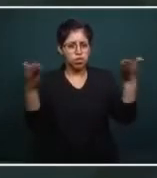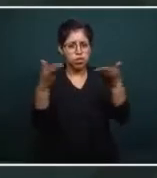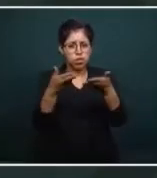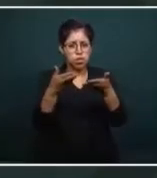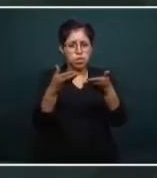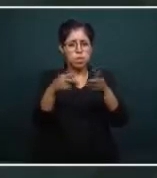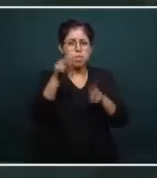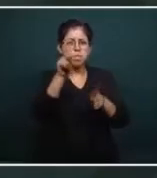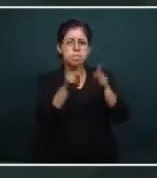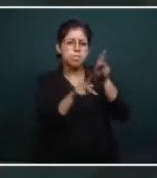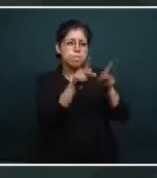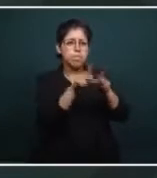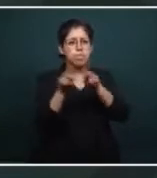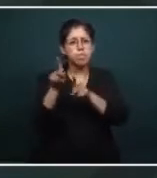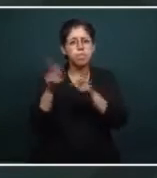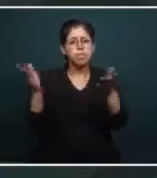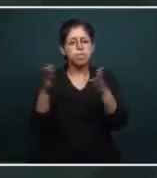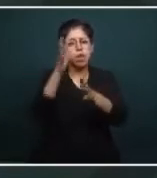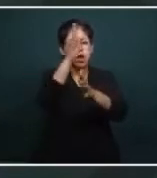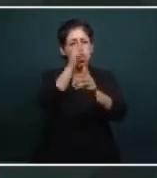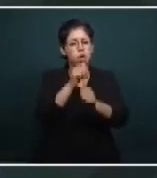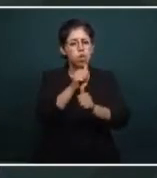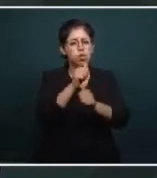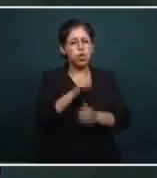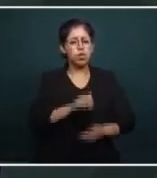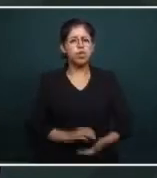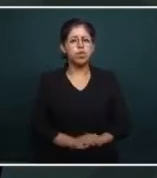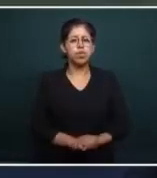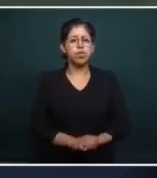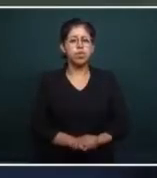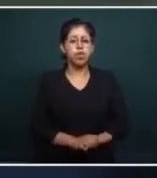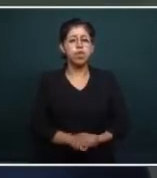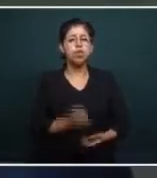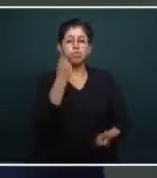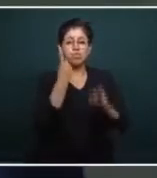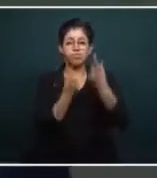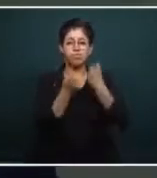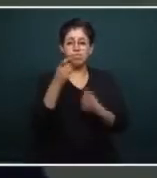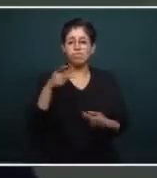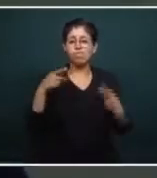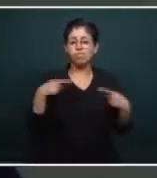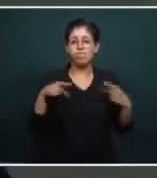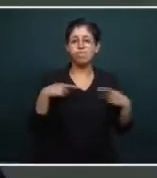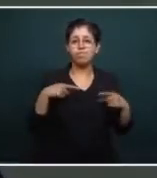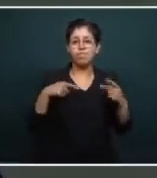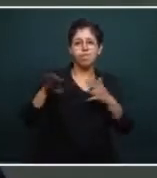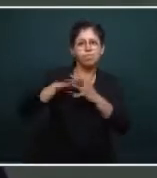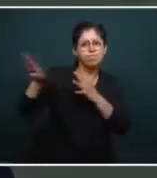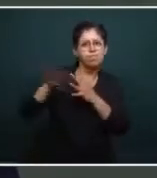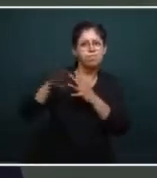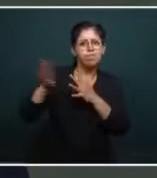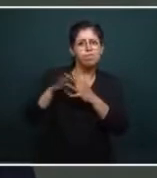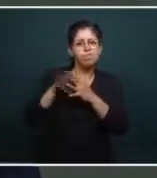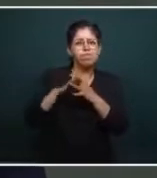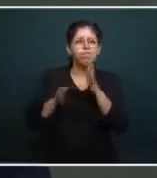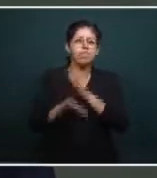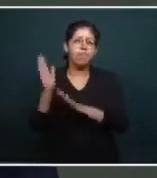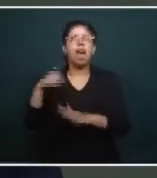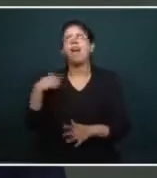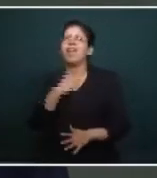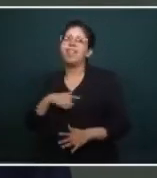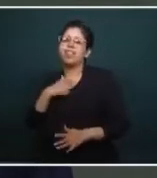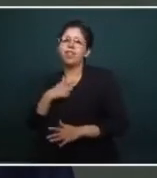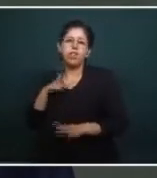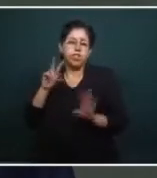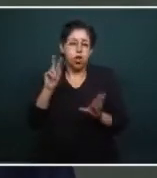to, La gente information. que tiene que and the people emigrar that no lo need to hace immigrate por gusto, lo don't hace do it por because they necesidad.